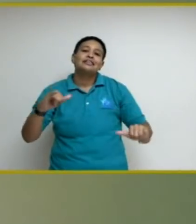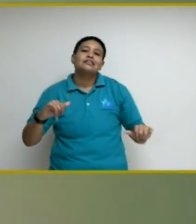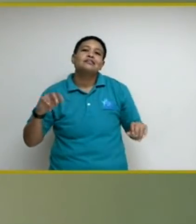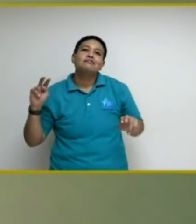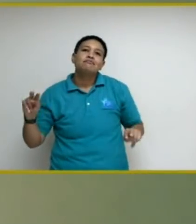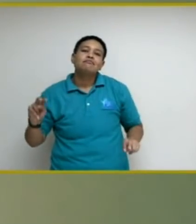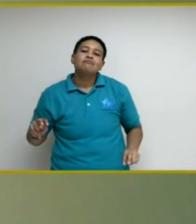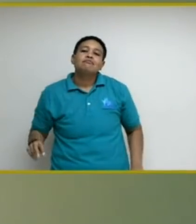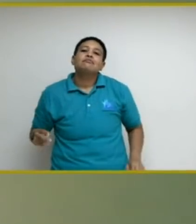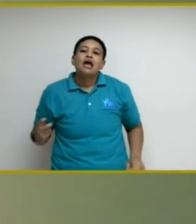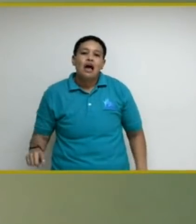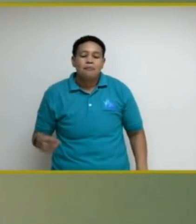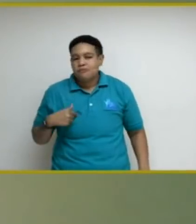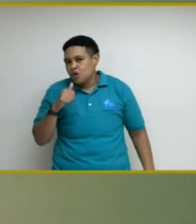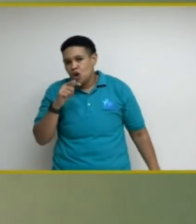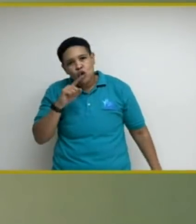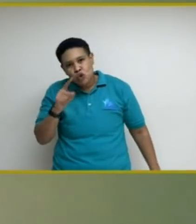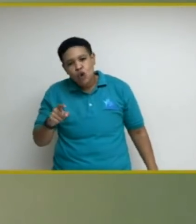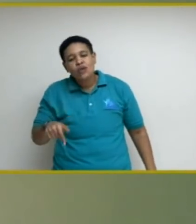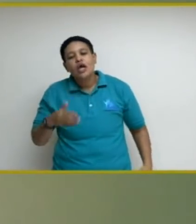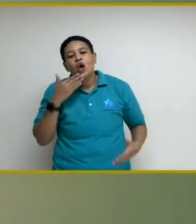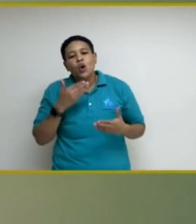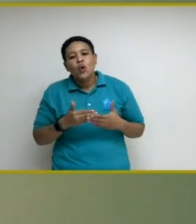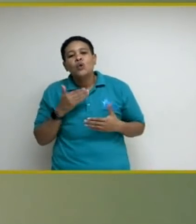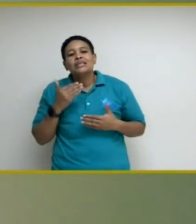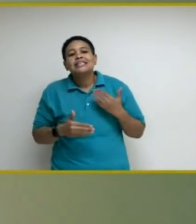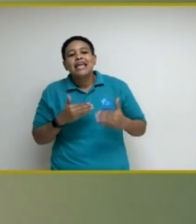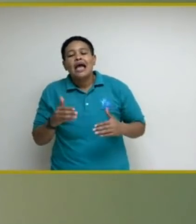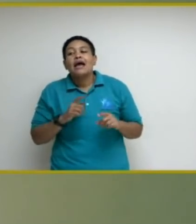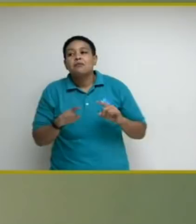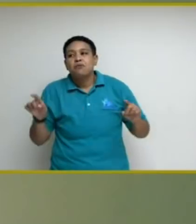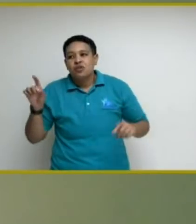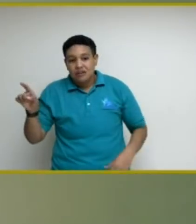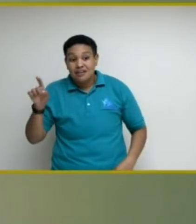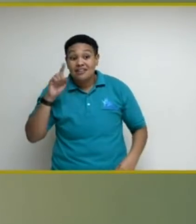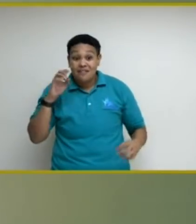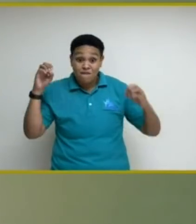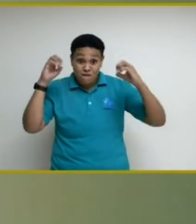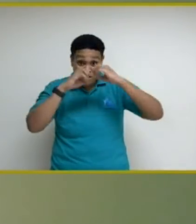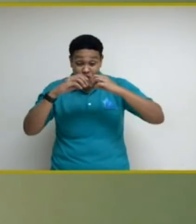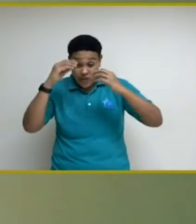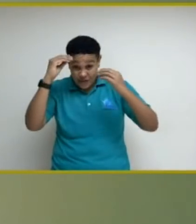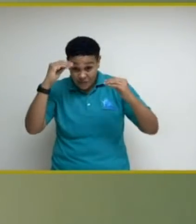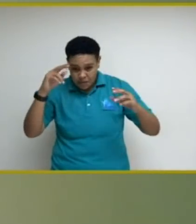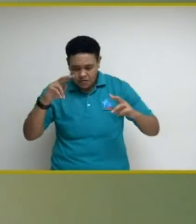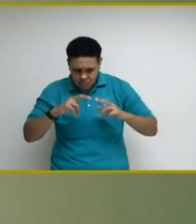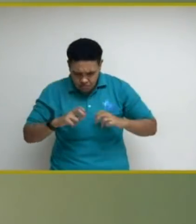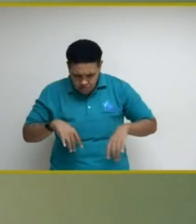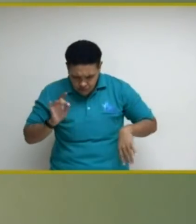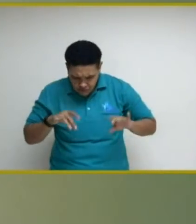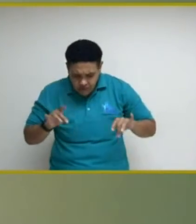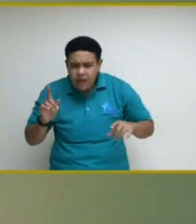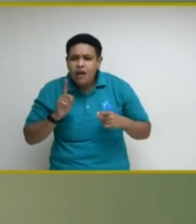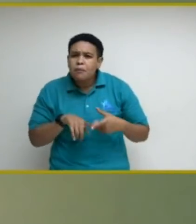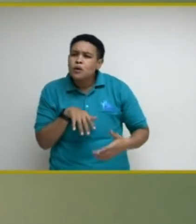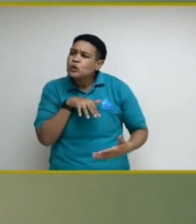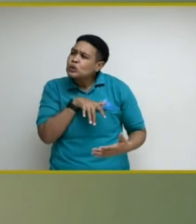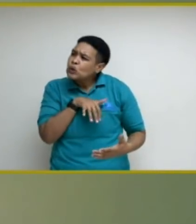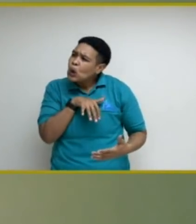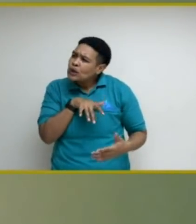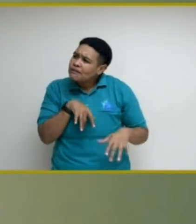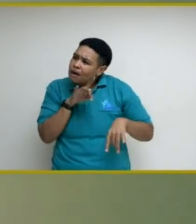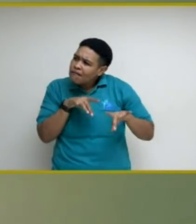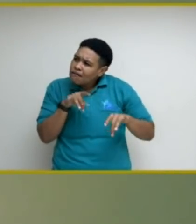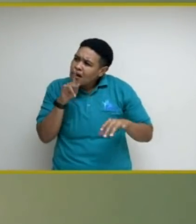conducted. So this is a good stepping stone, but as further investigations and studies